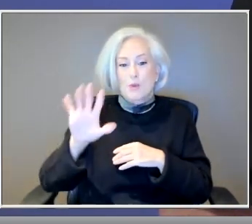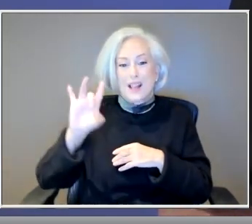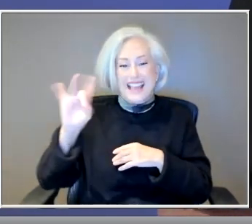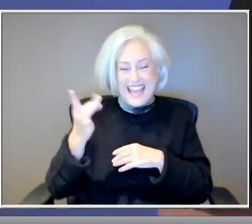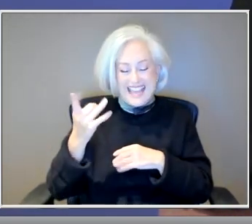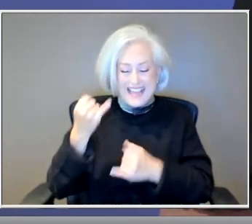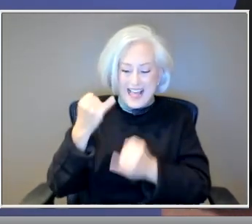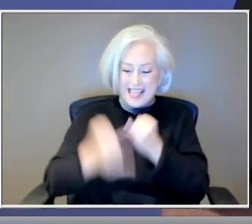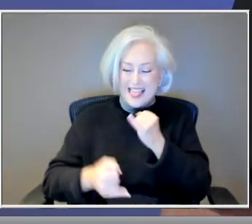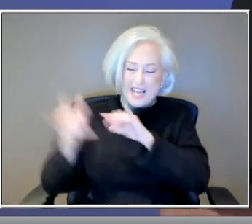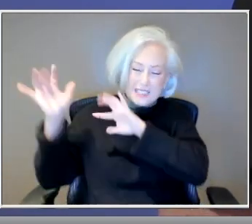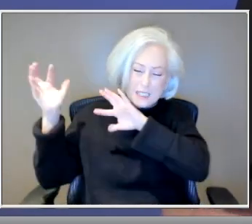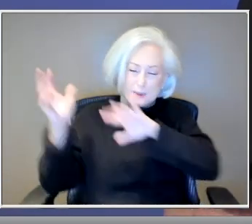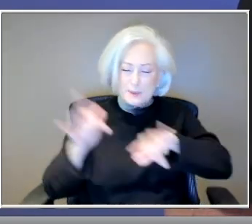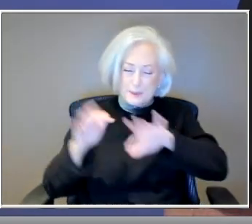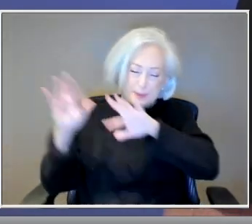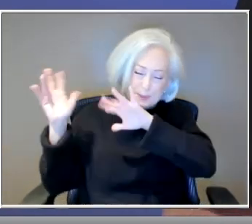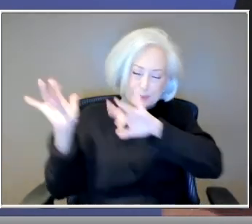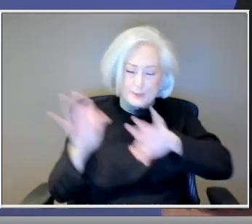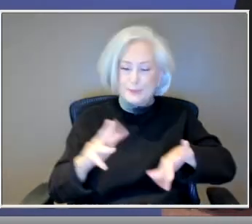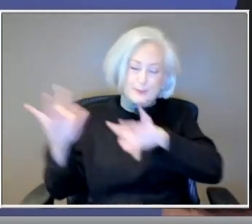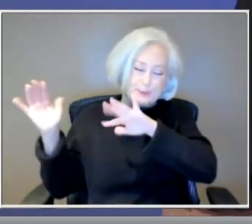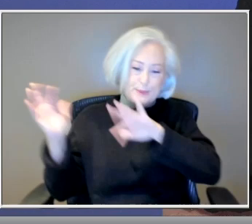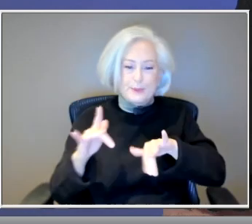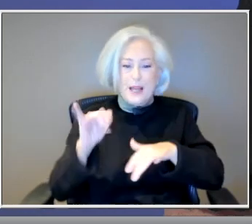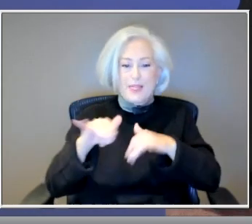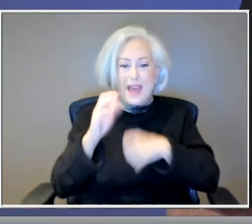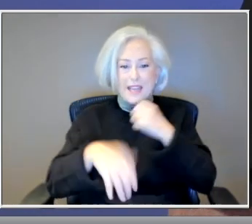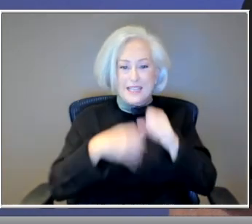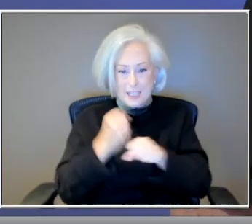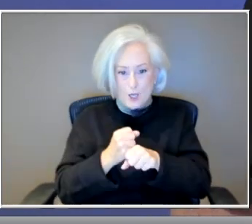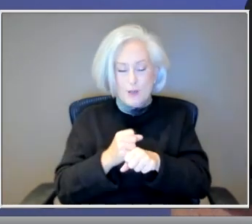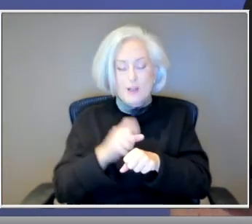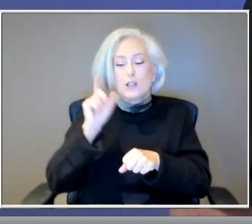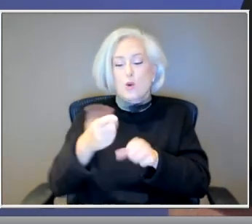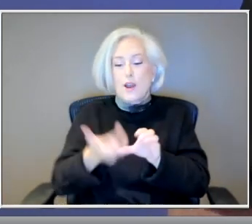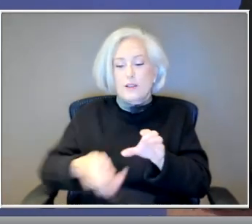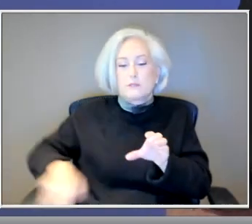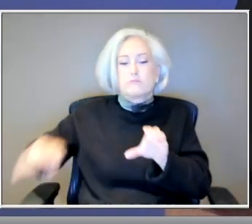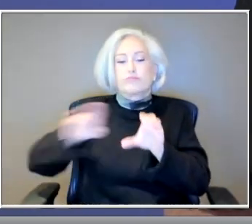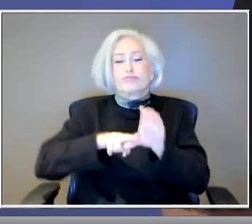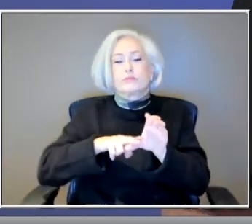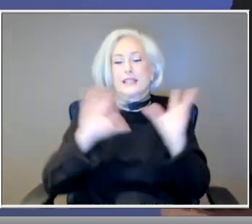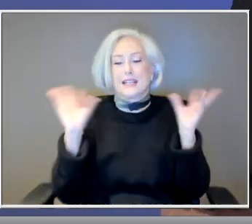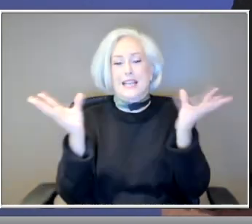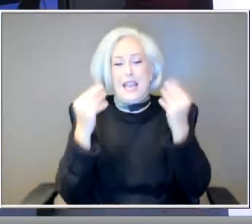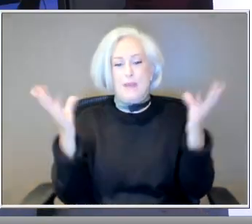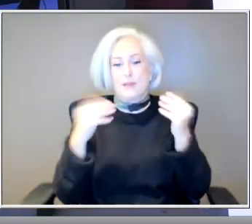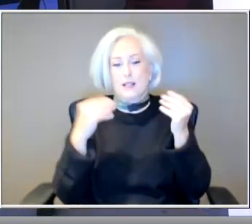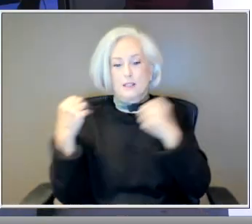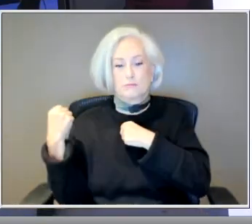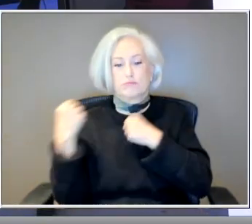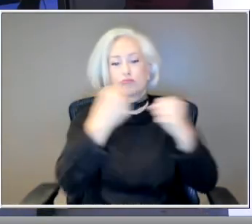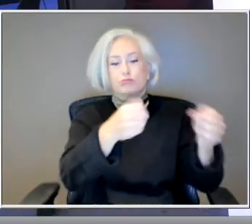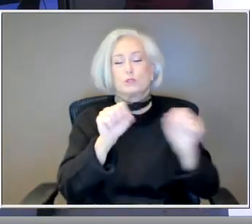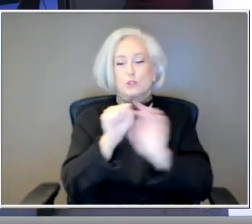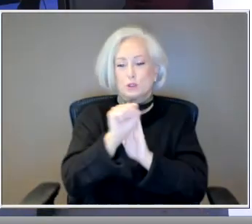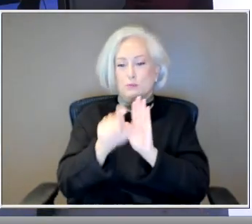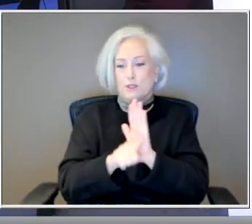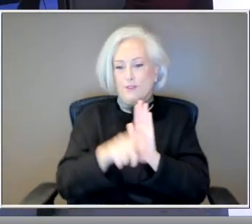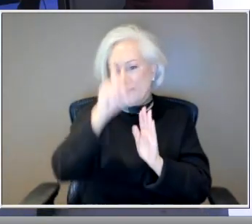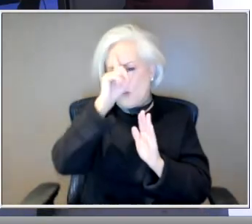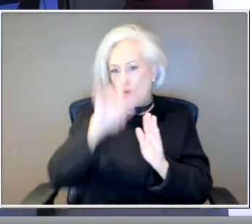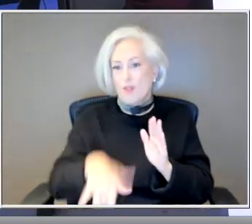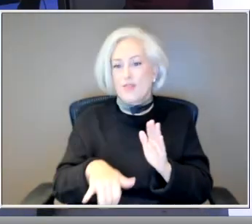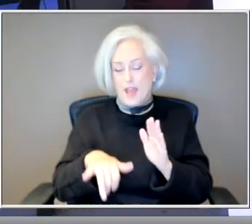driven by ambulance from Springfield to St. Louis, where they did the procedure 28 hours later. Wow. Amazing. Now, we do have a lot of questions